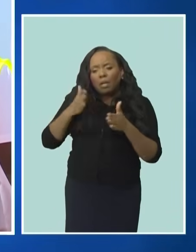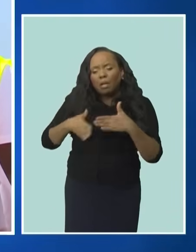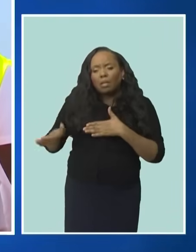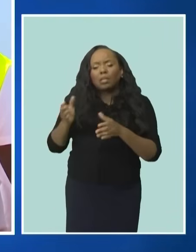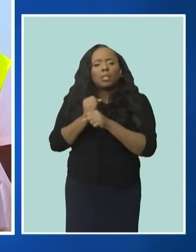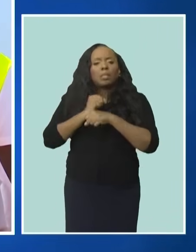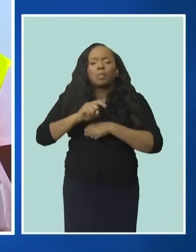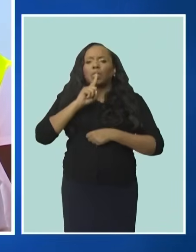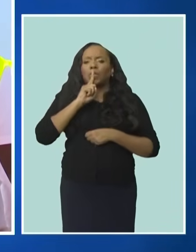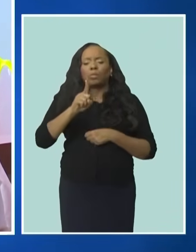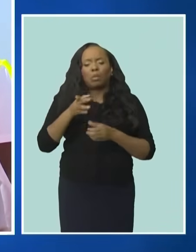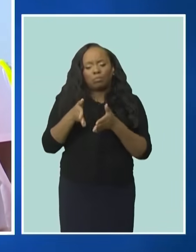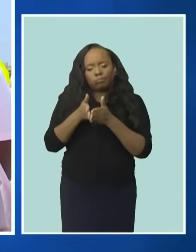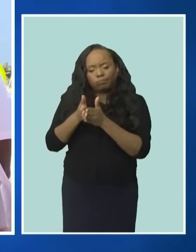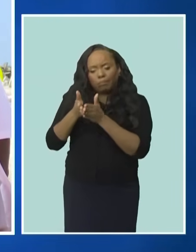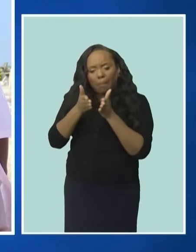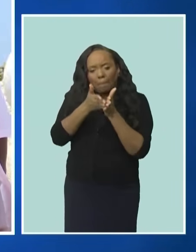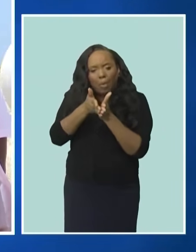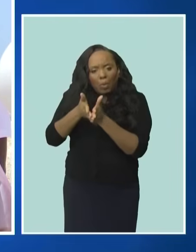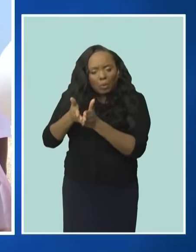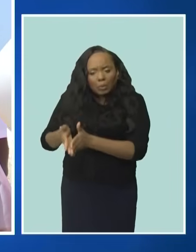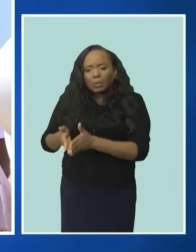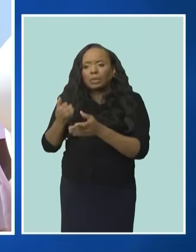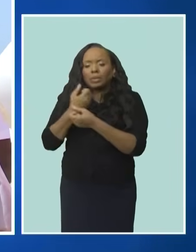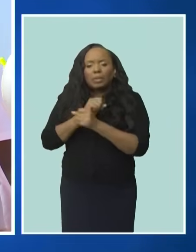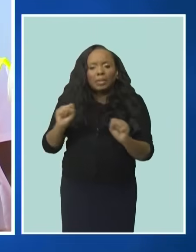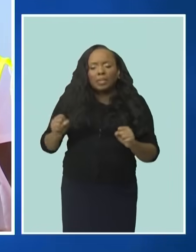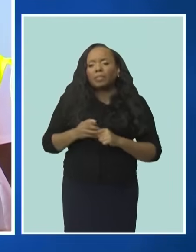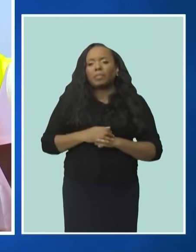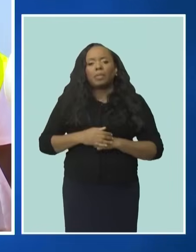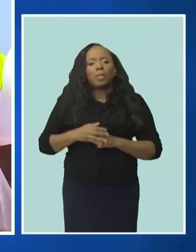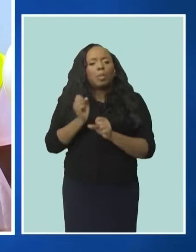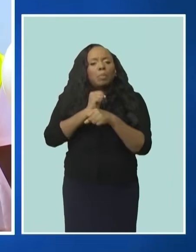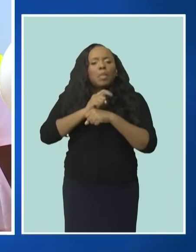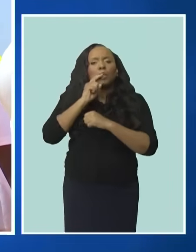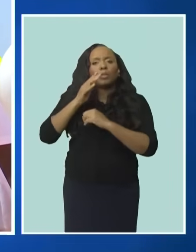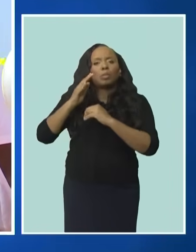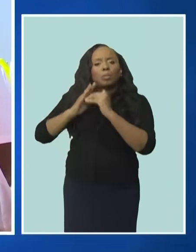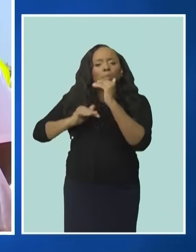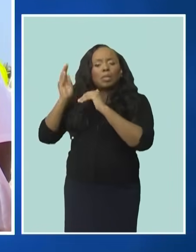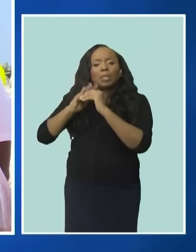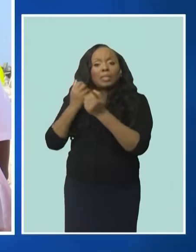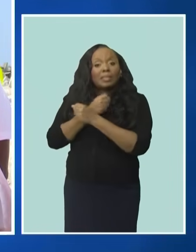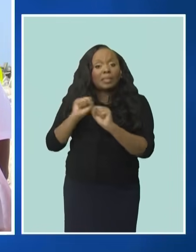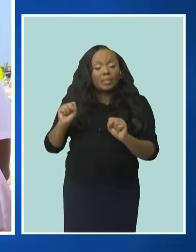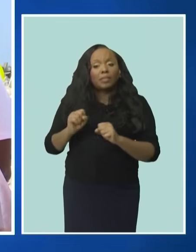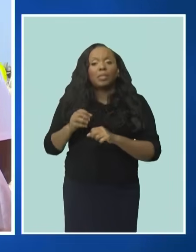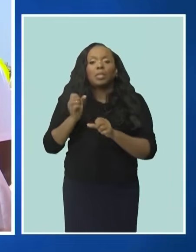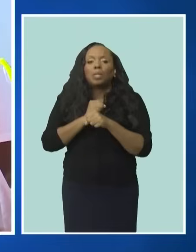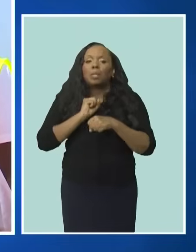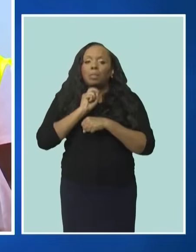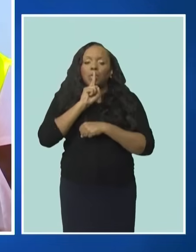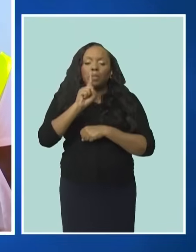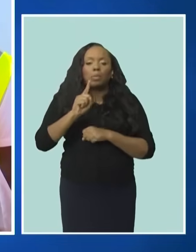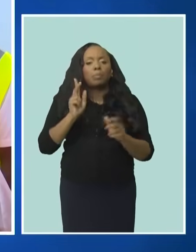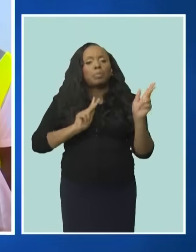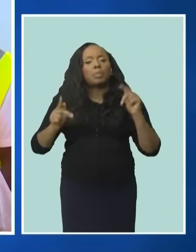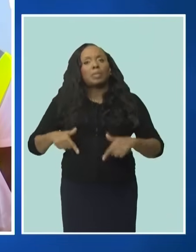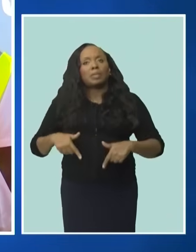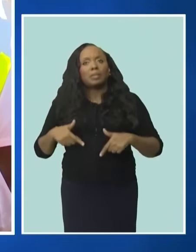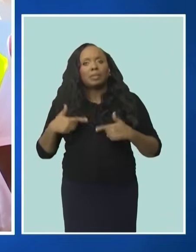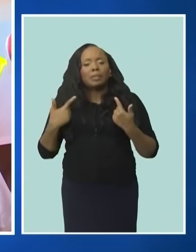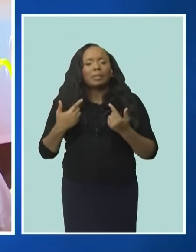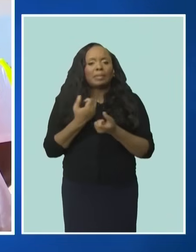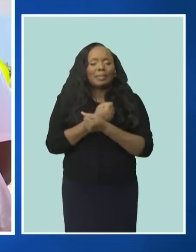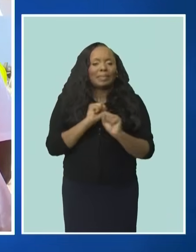safeguard vessels, infrastructure, and most importantly, lives. Regular drills, clear communication